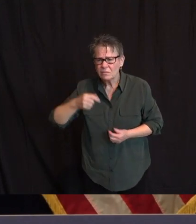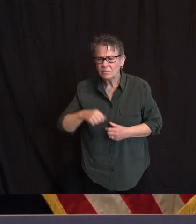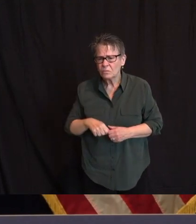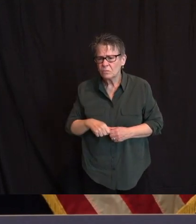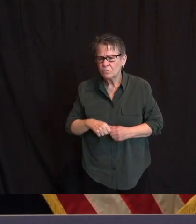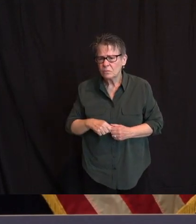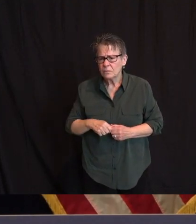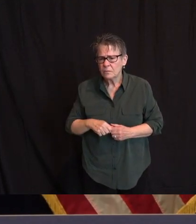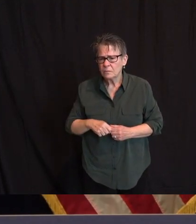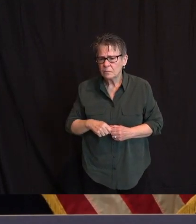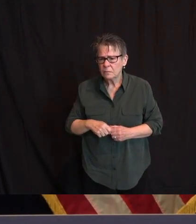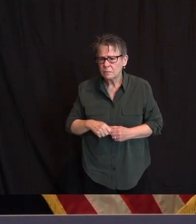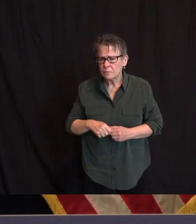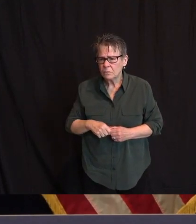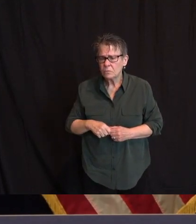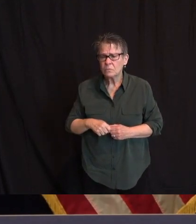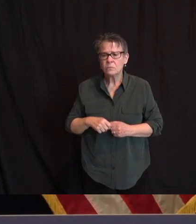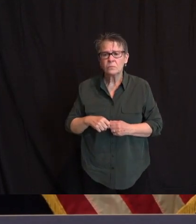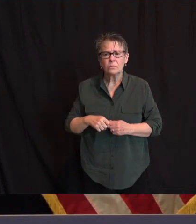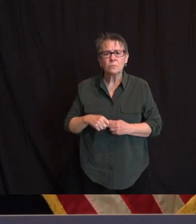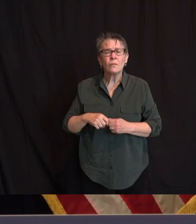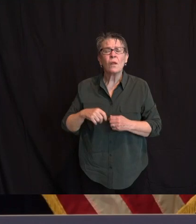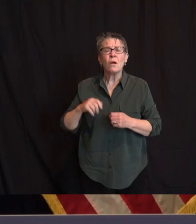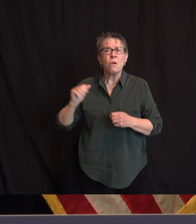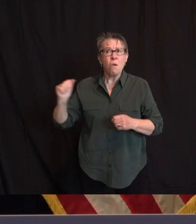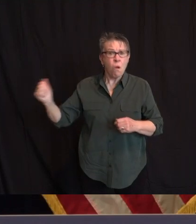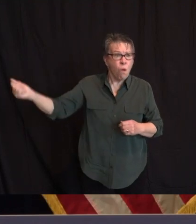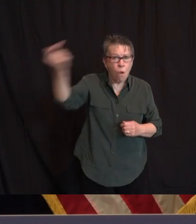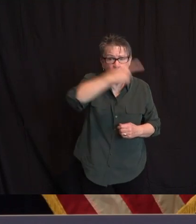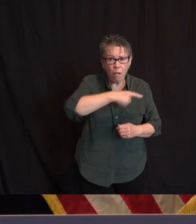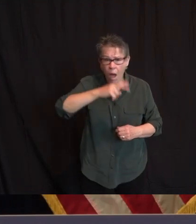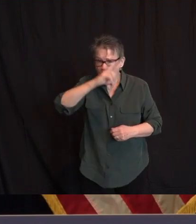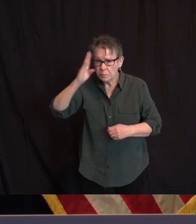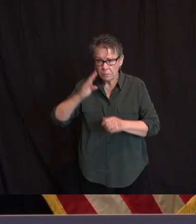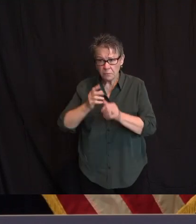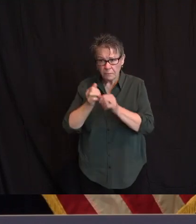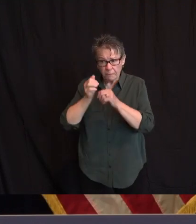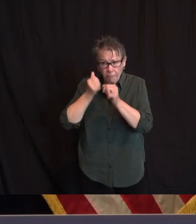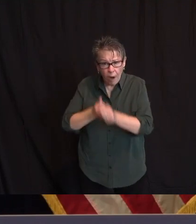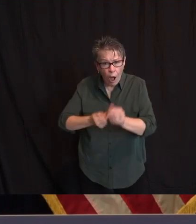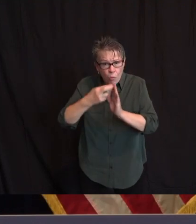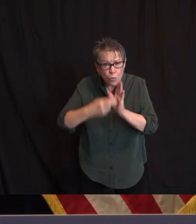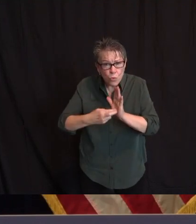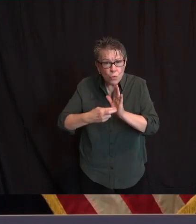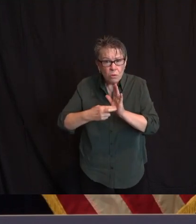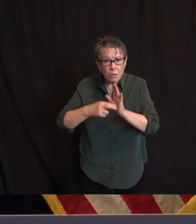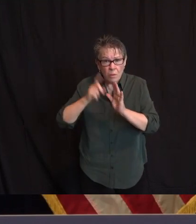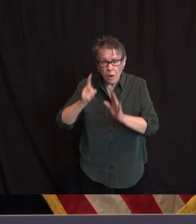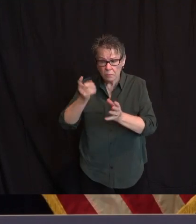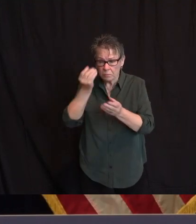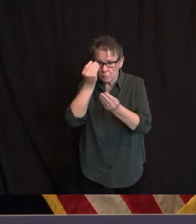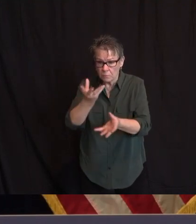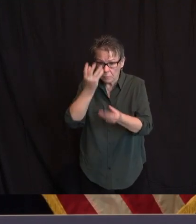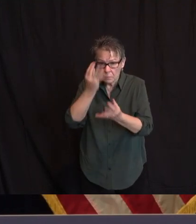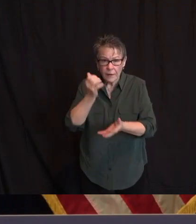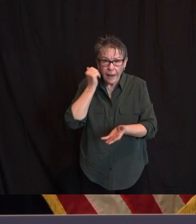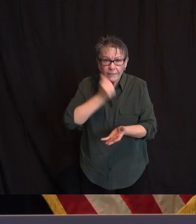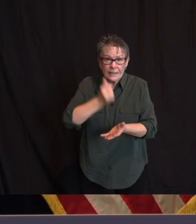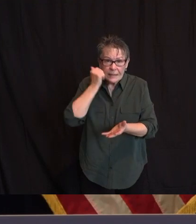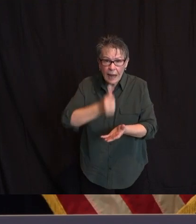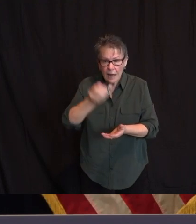positive cases, and have they released the names of those that haven't? We're a tourist state. The shore is